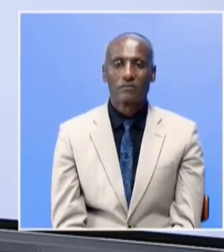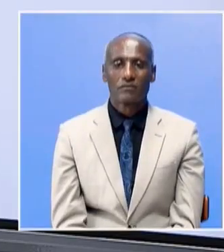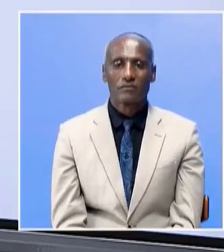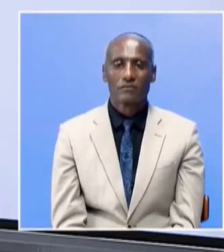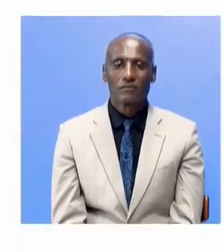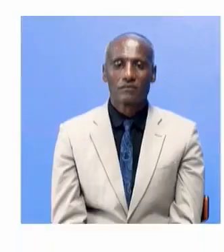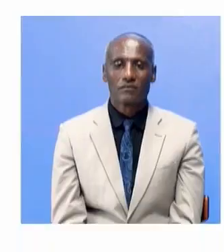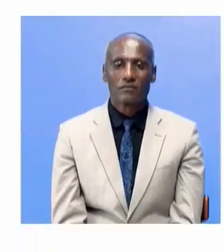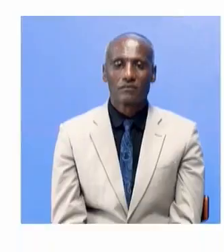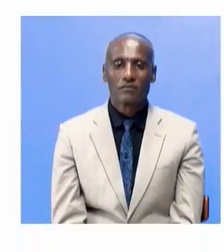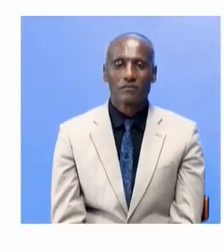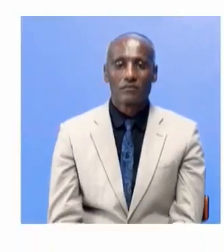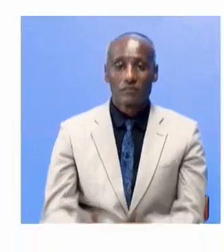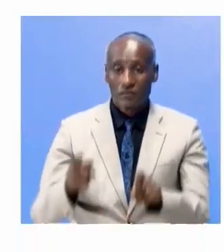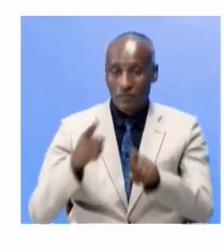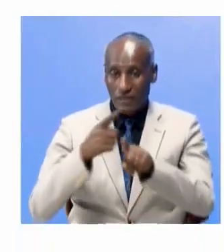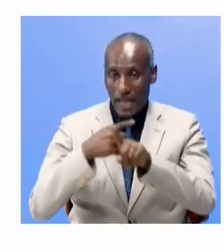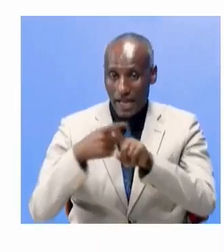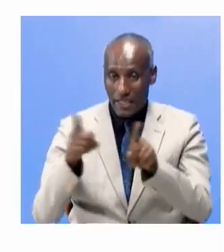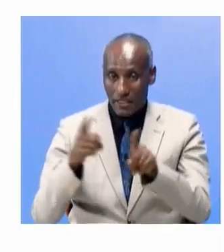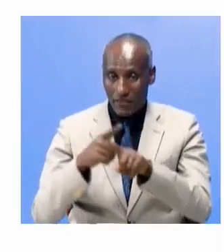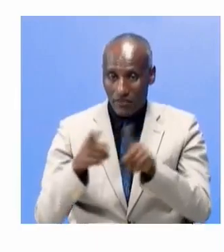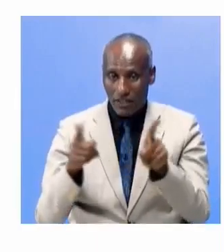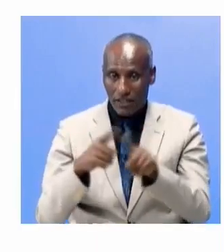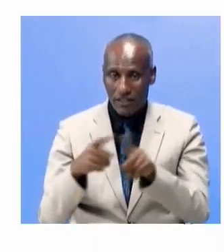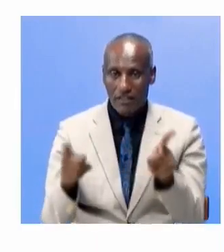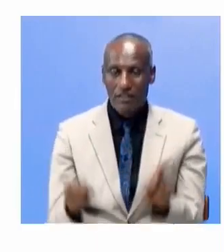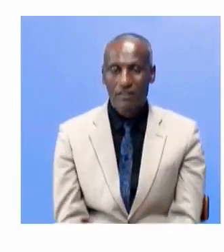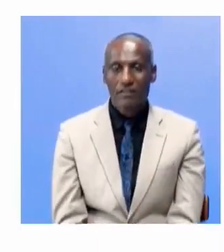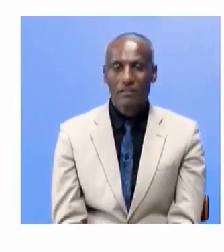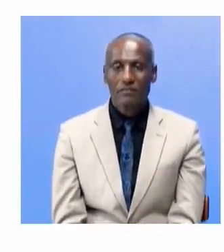First of all, identify